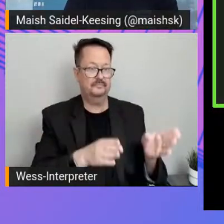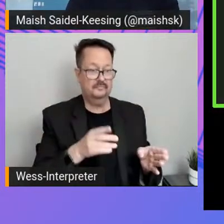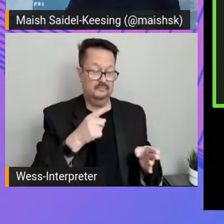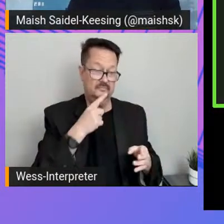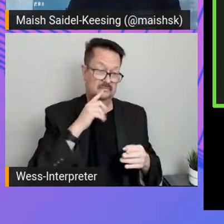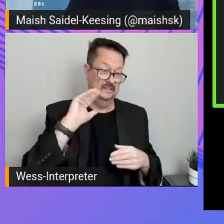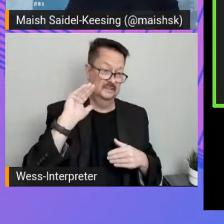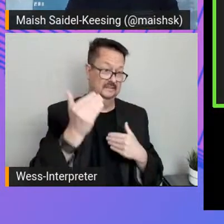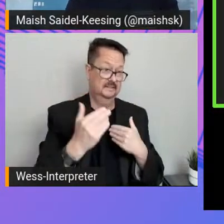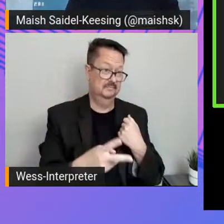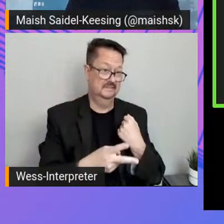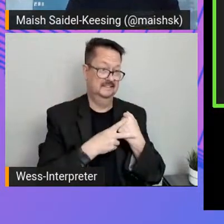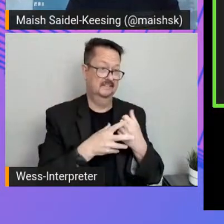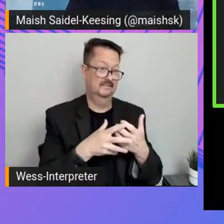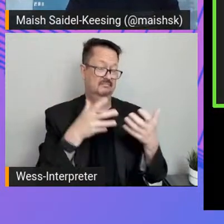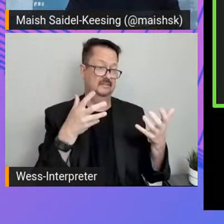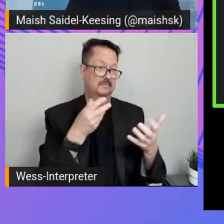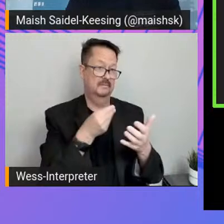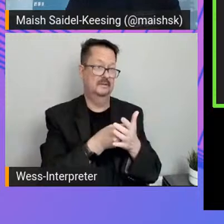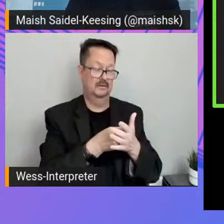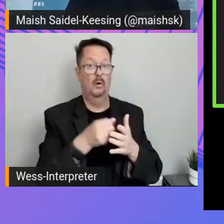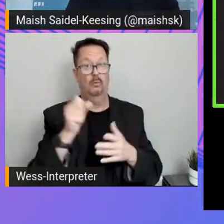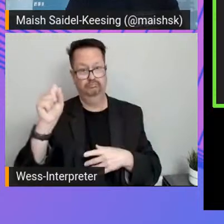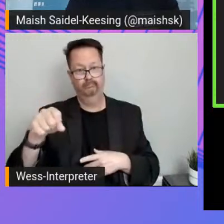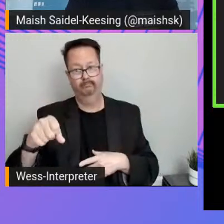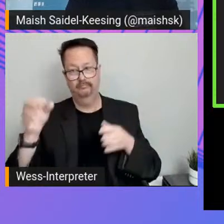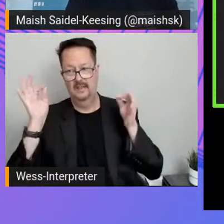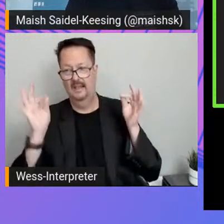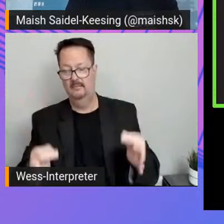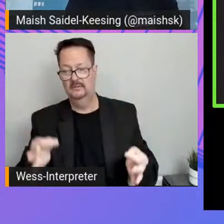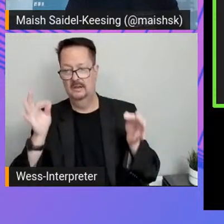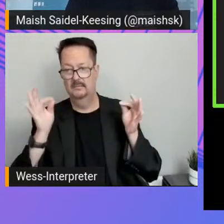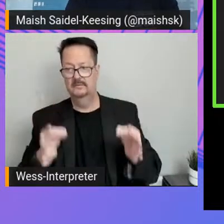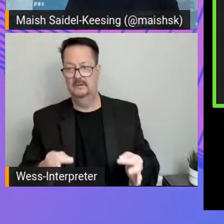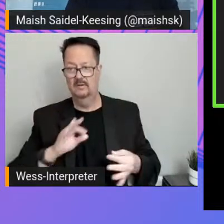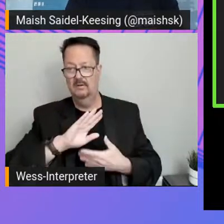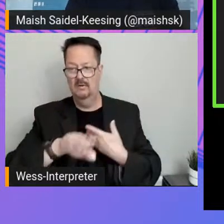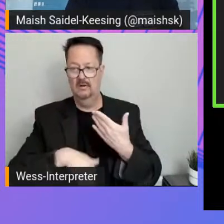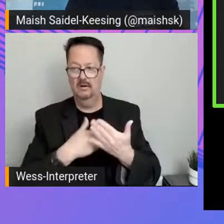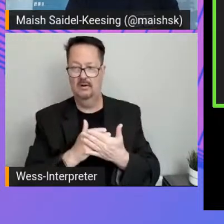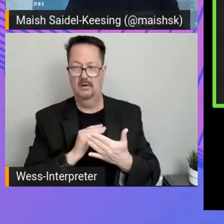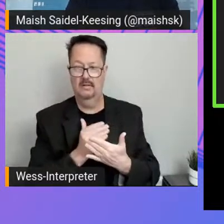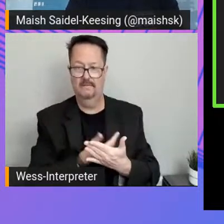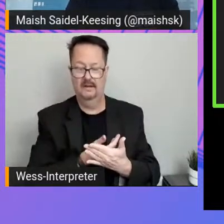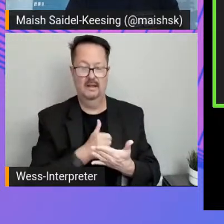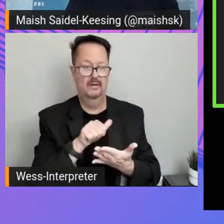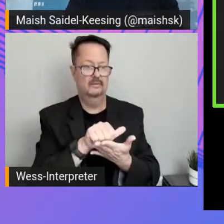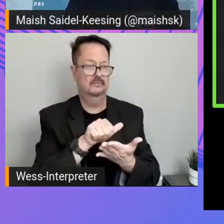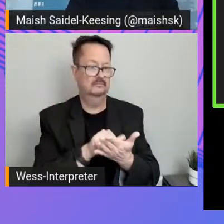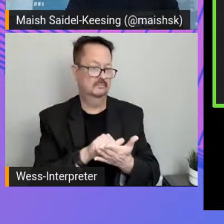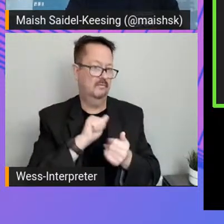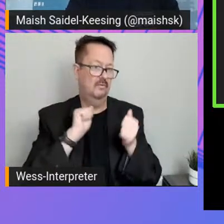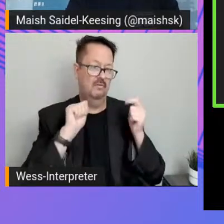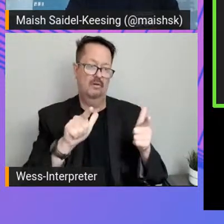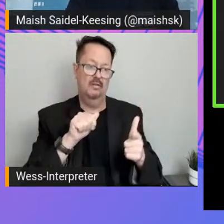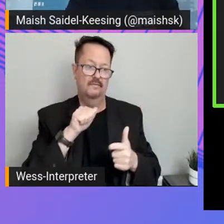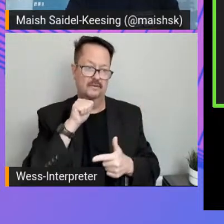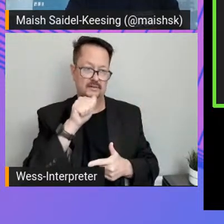your AWS account, for your bill. Absolutely, yeah. All of our accounts, right? This is running on all our non-production accounts.